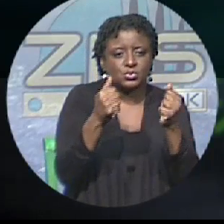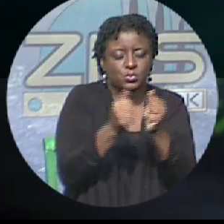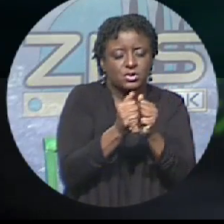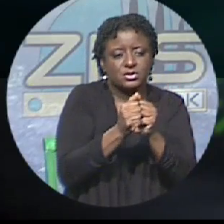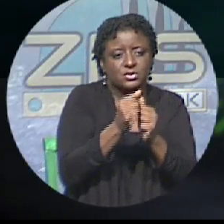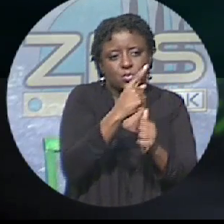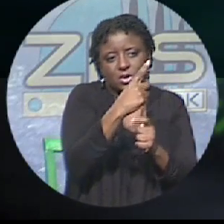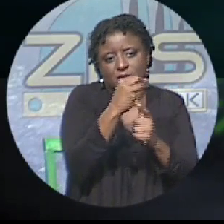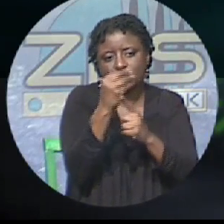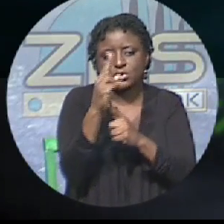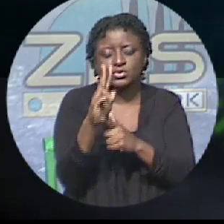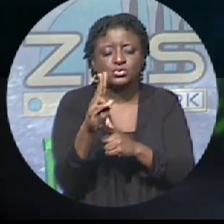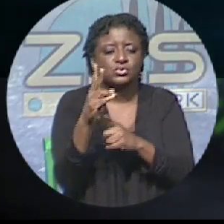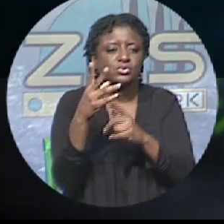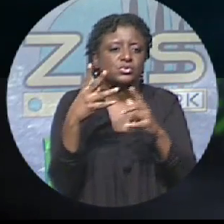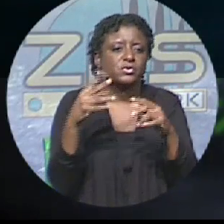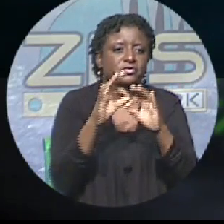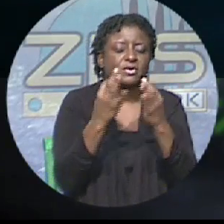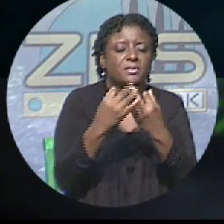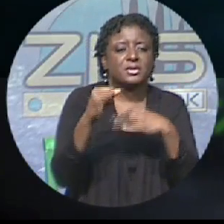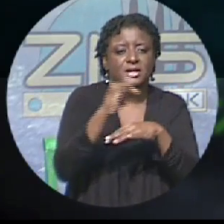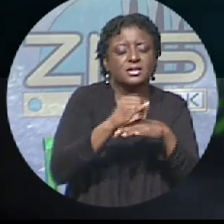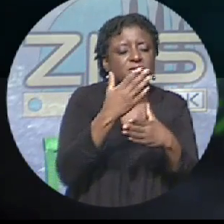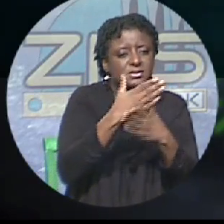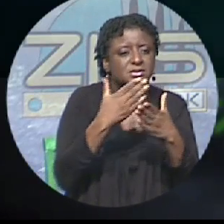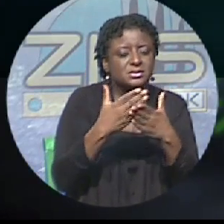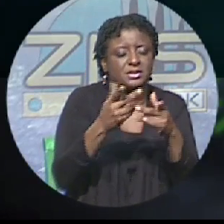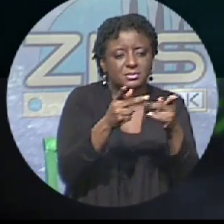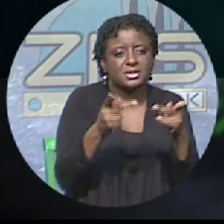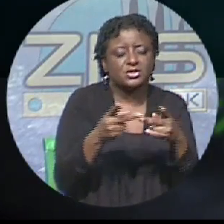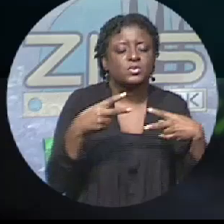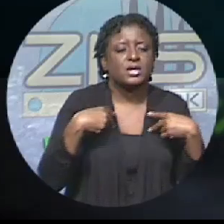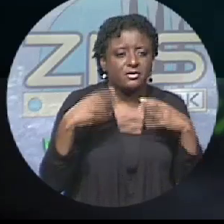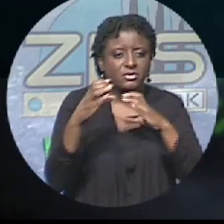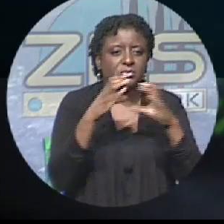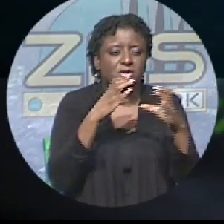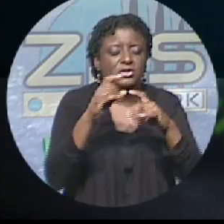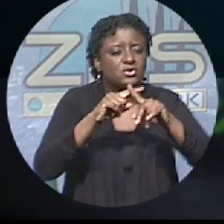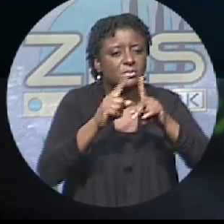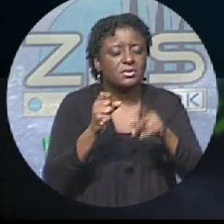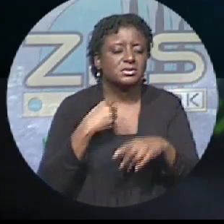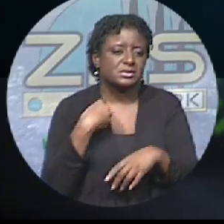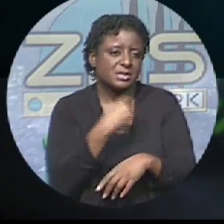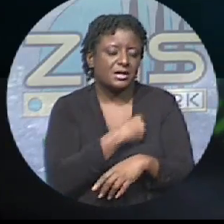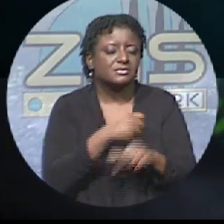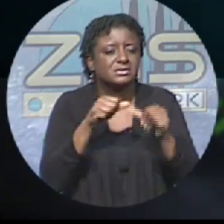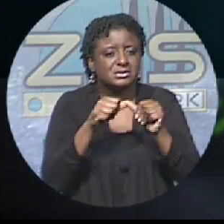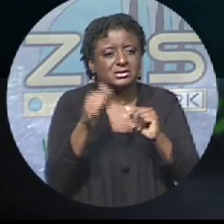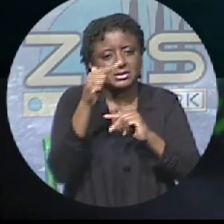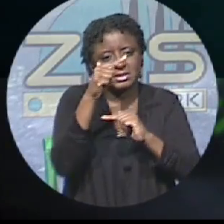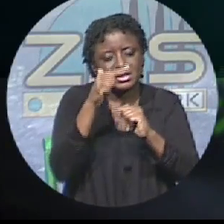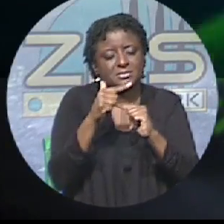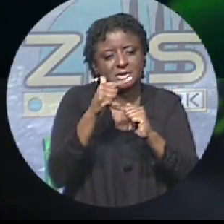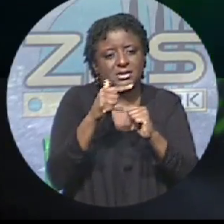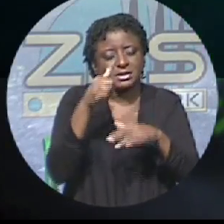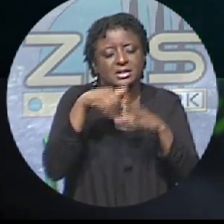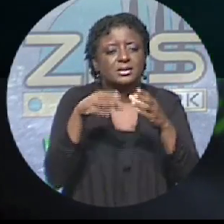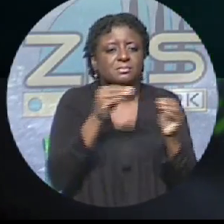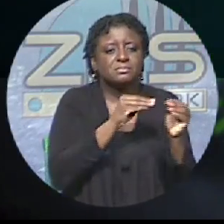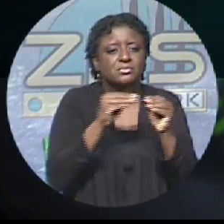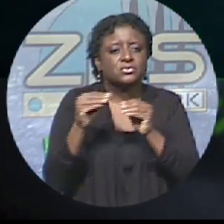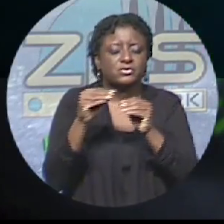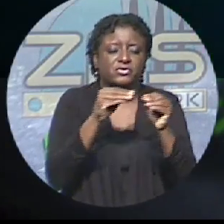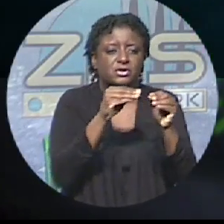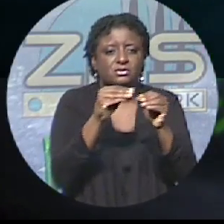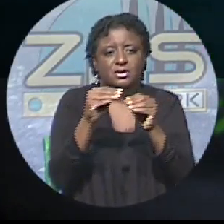are situations where we do have communications, but our staff have some limitations in being able to move around for